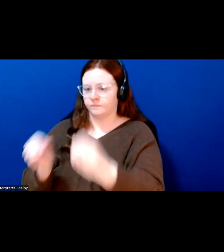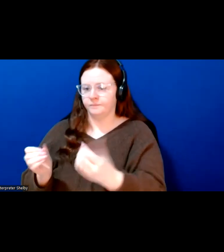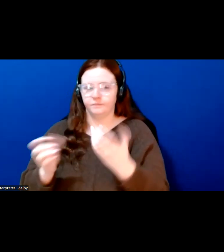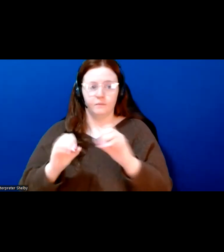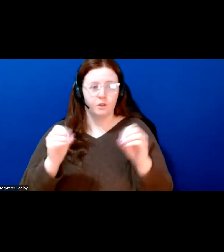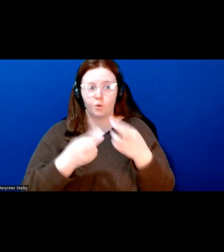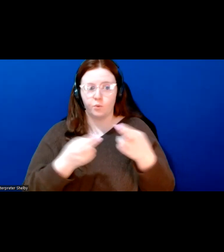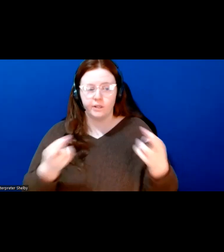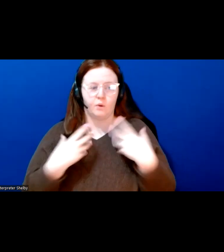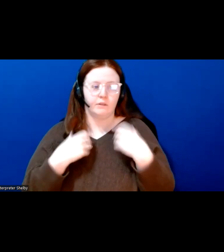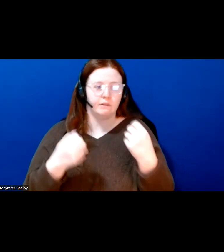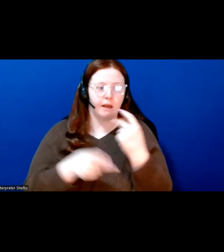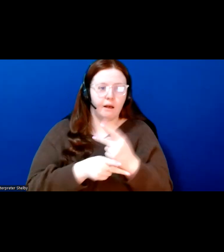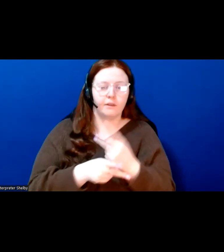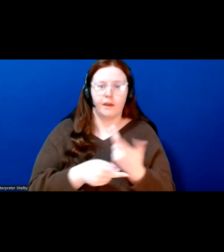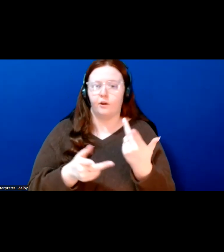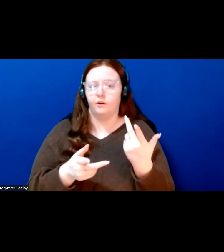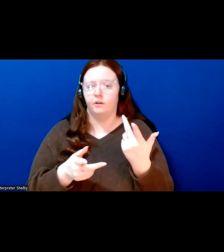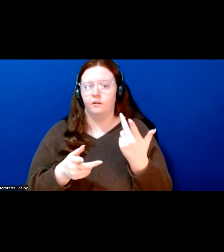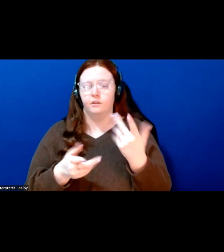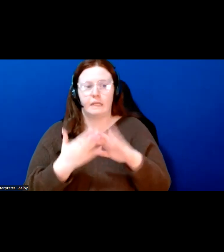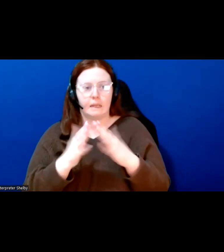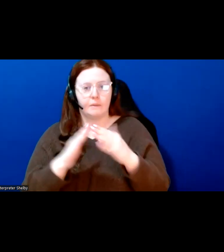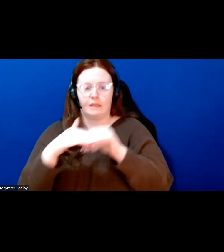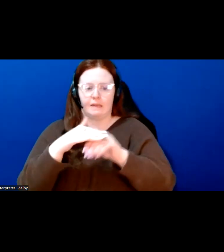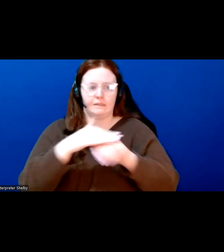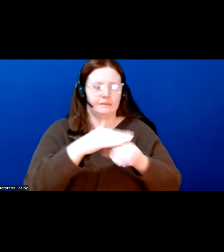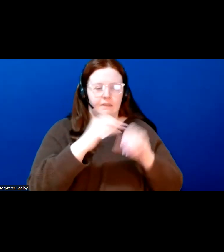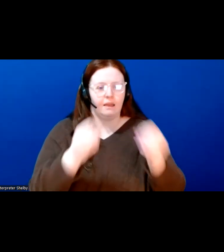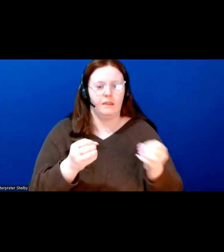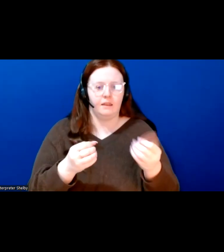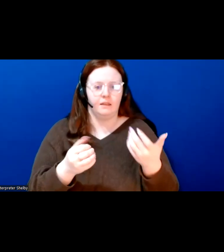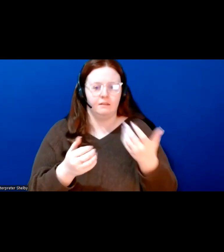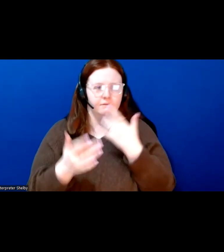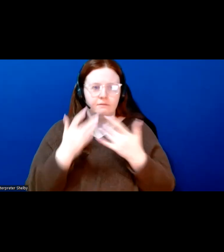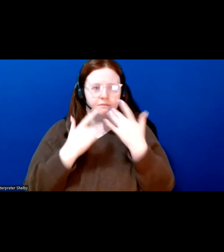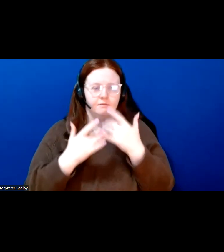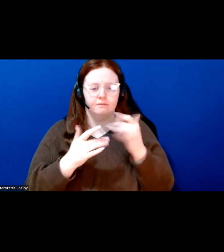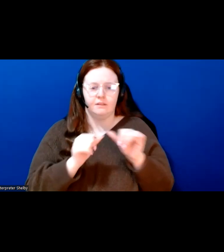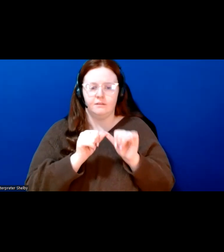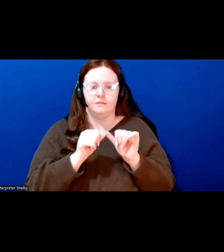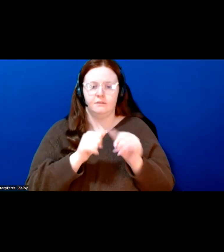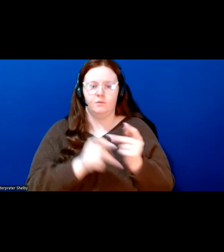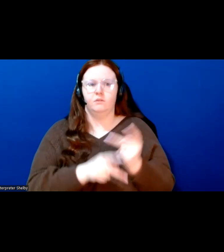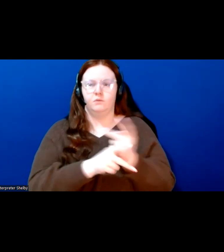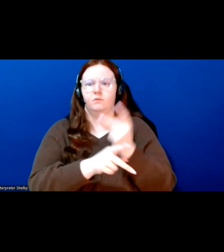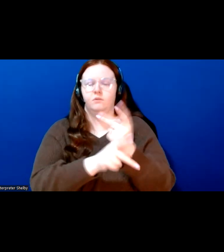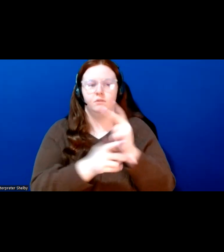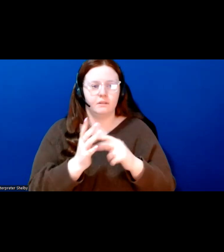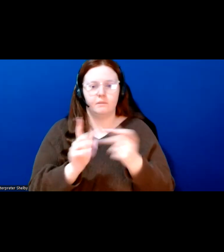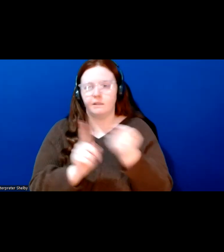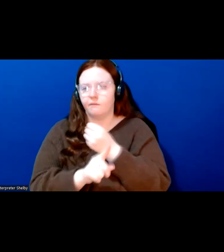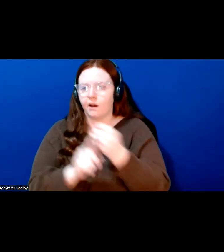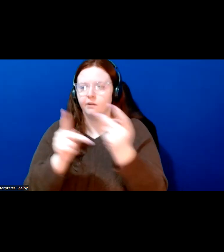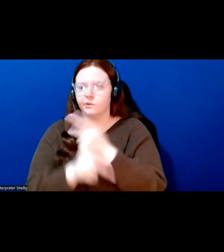access to healthcare, lack of access to community and friends and social support, which just continues, like perpetuates violence. It contributes